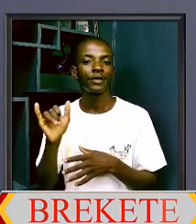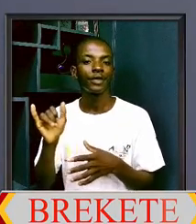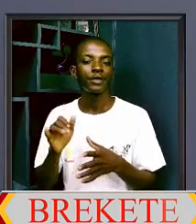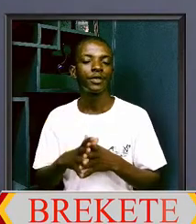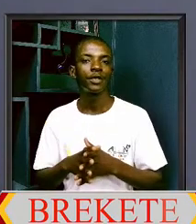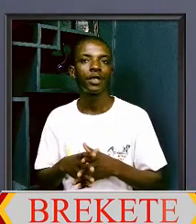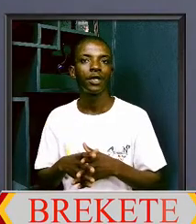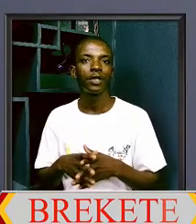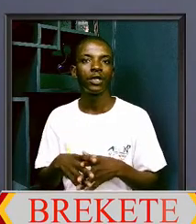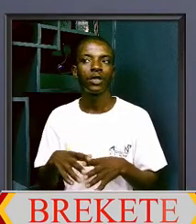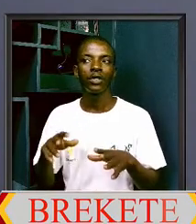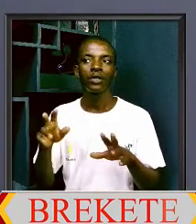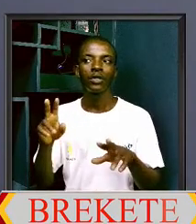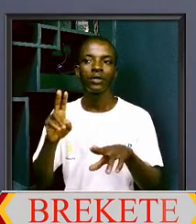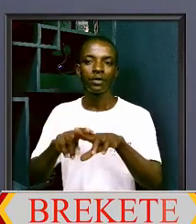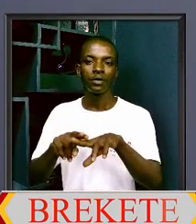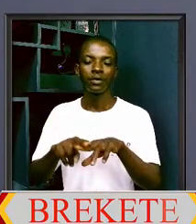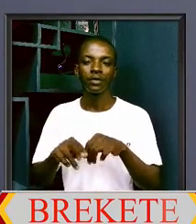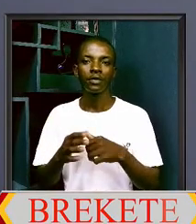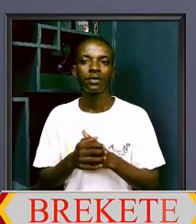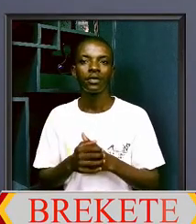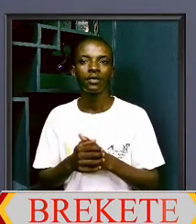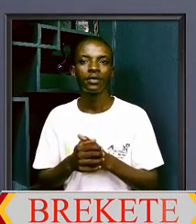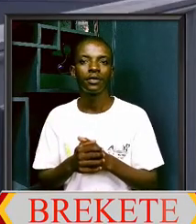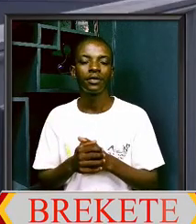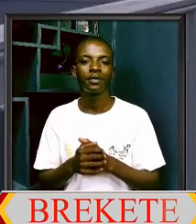that okay